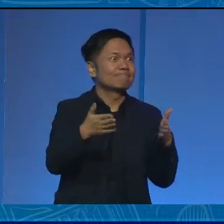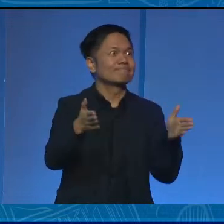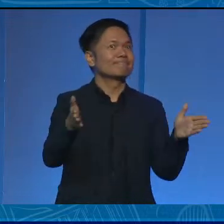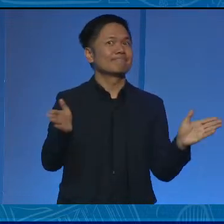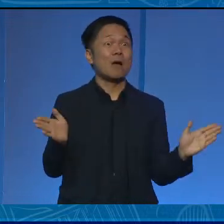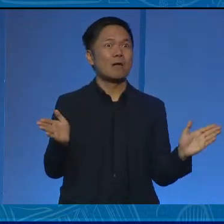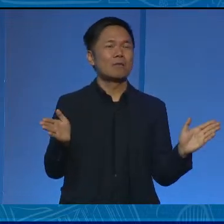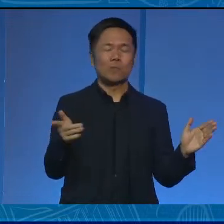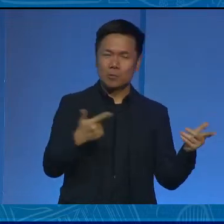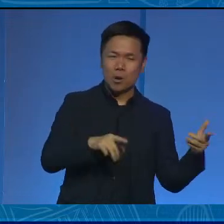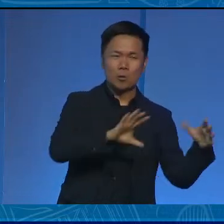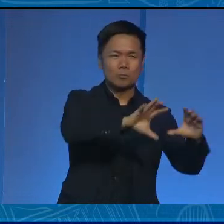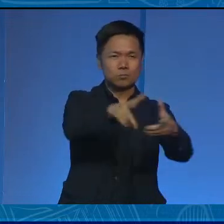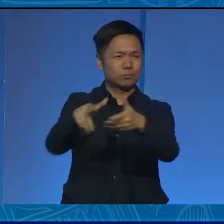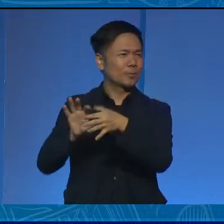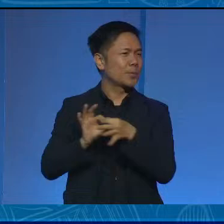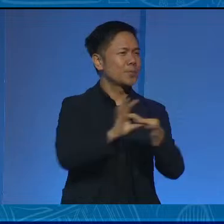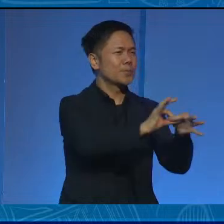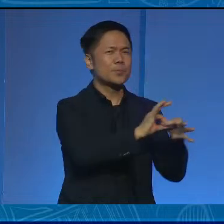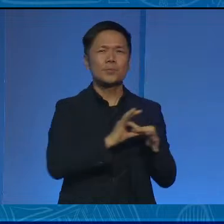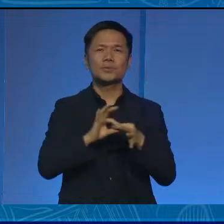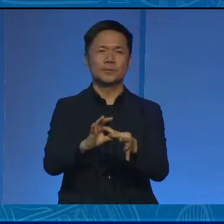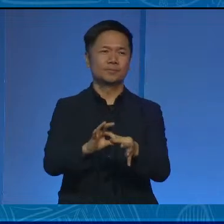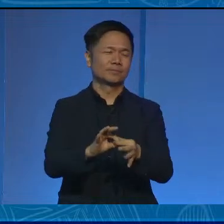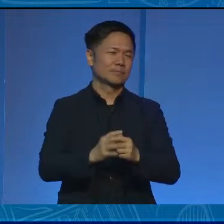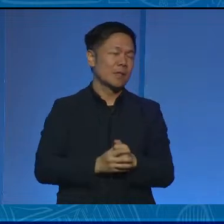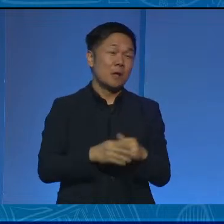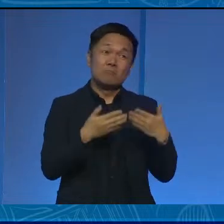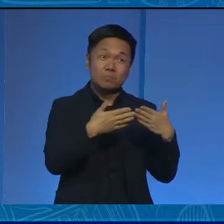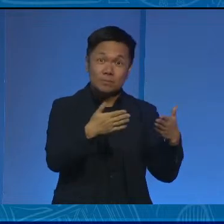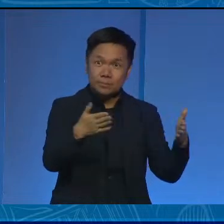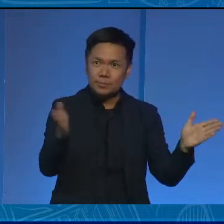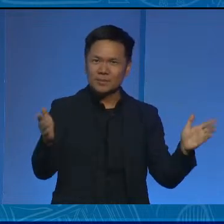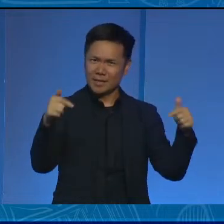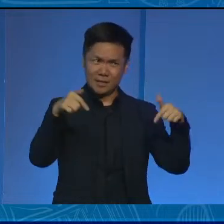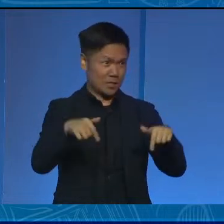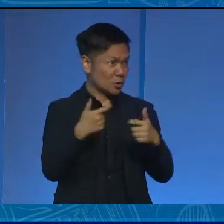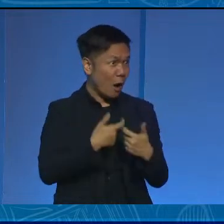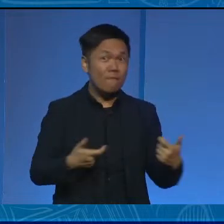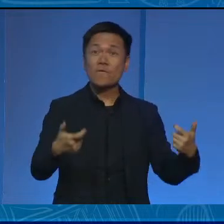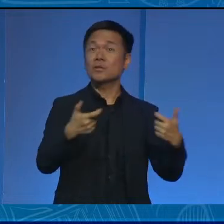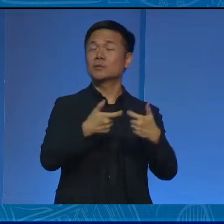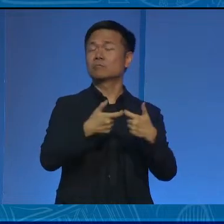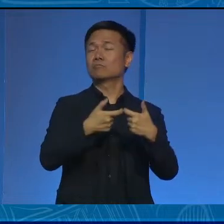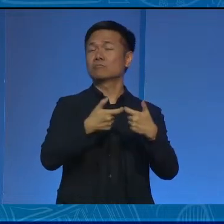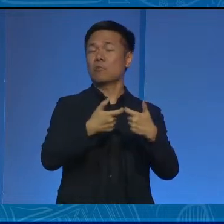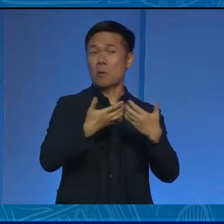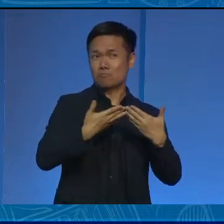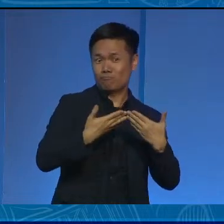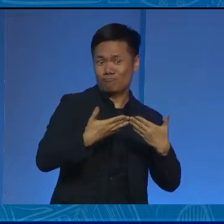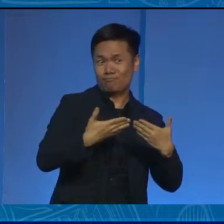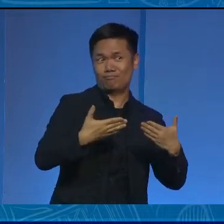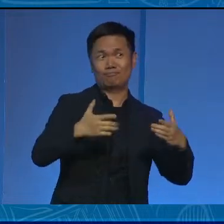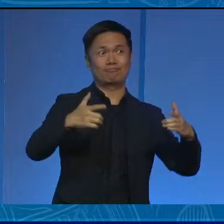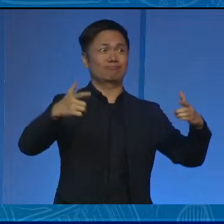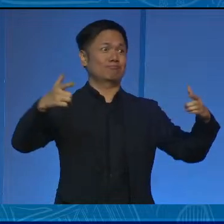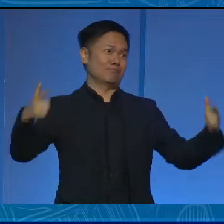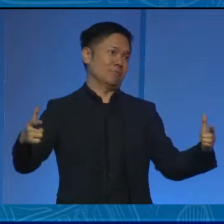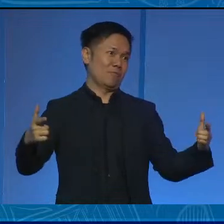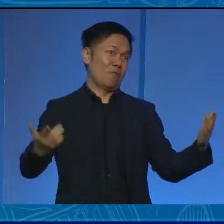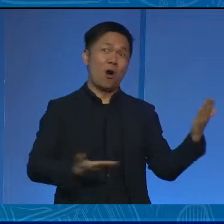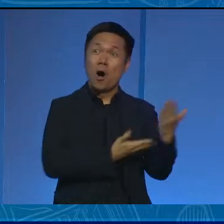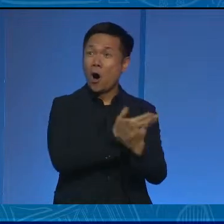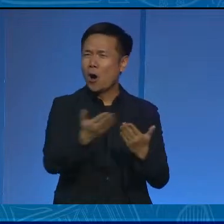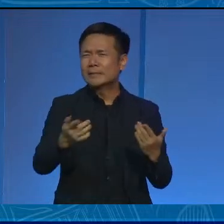interagency coordination, which will extend beyond this conference to our broader efforts, towards broader efforts